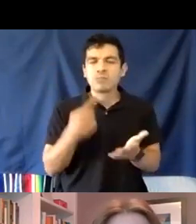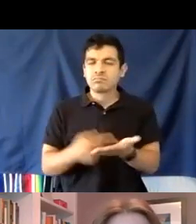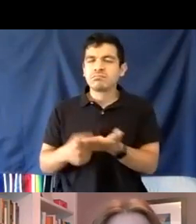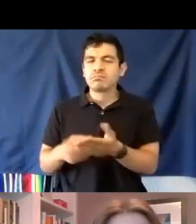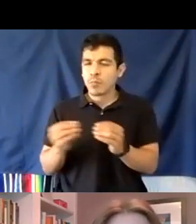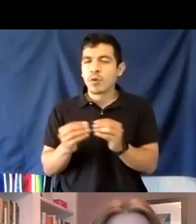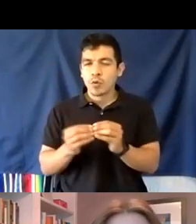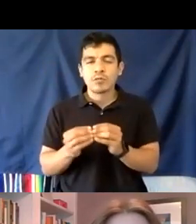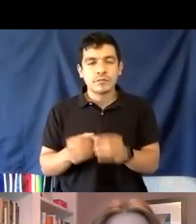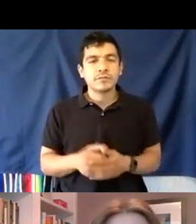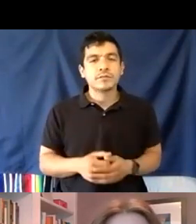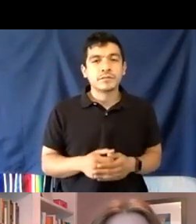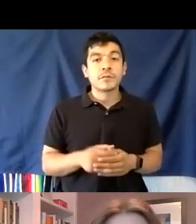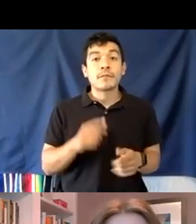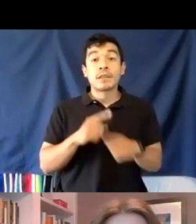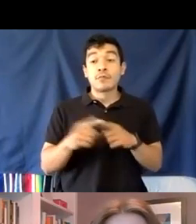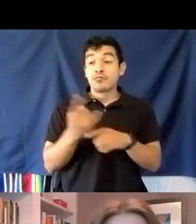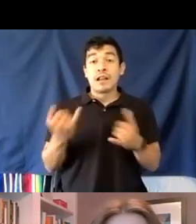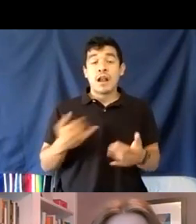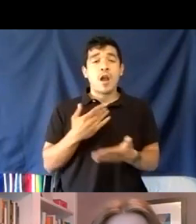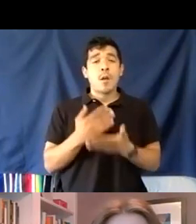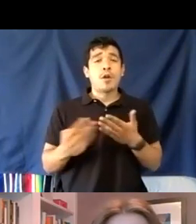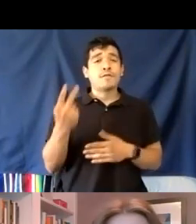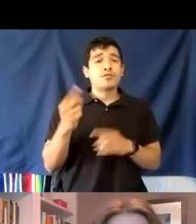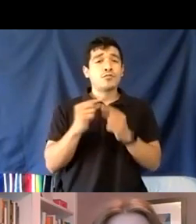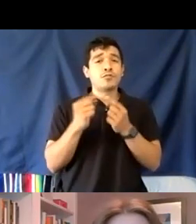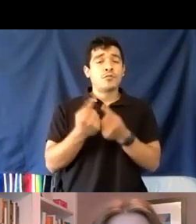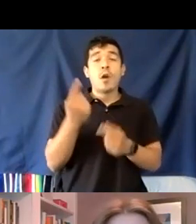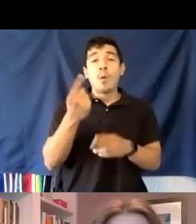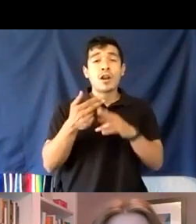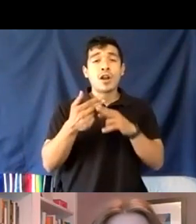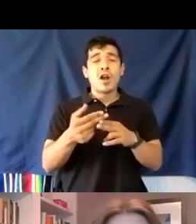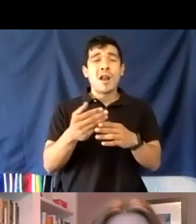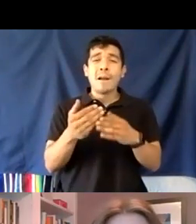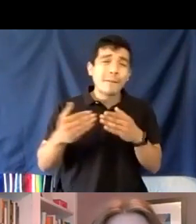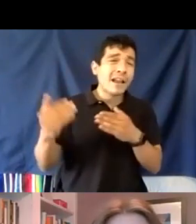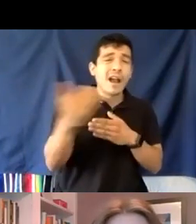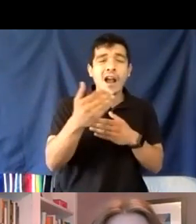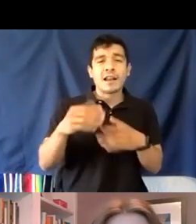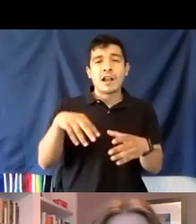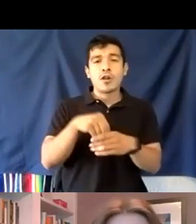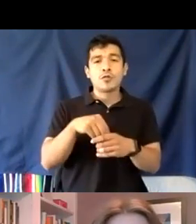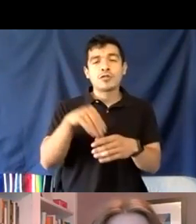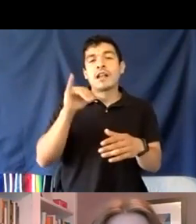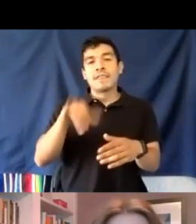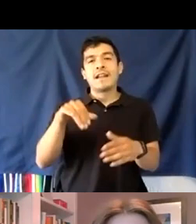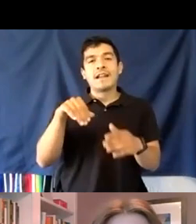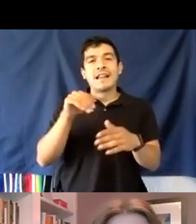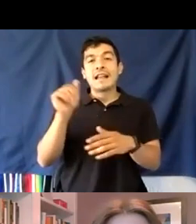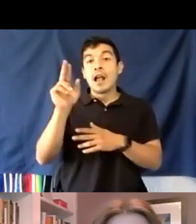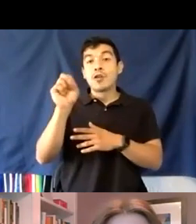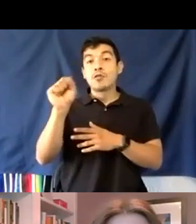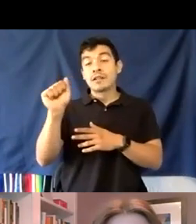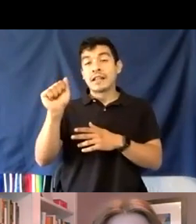So at the moment, I'm part of two groups. One is called Beyond Inclusion, which is a US loose grouping of